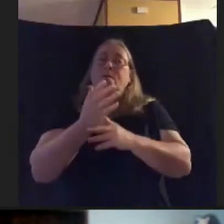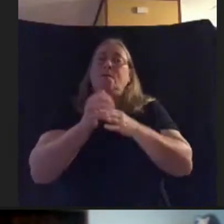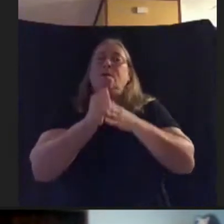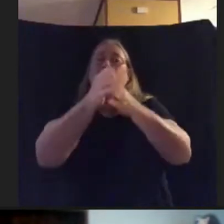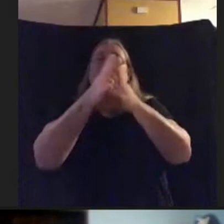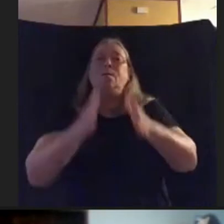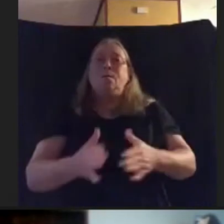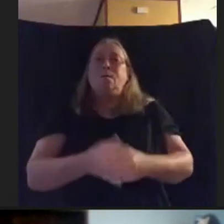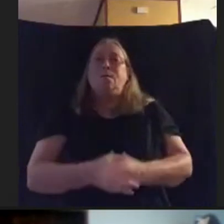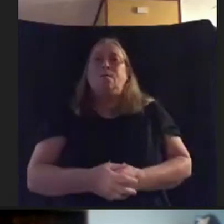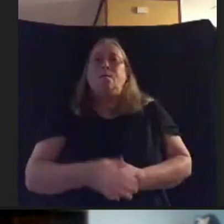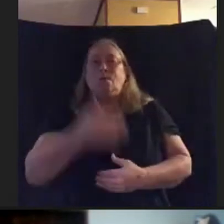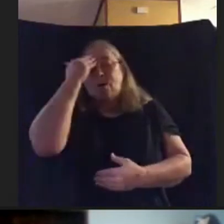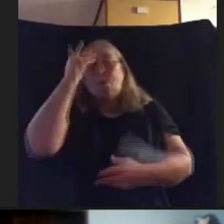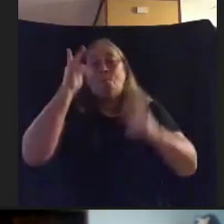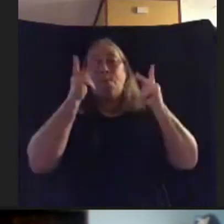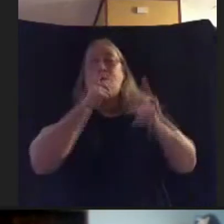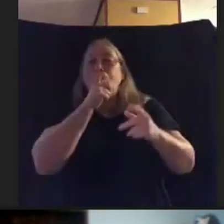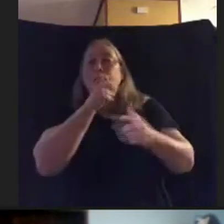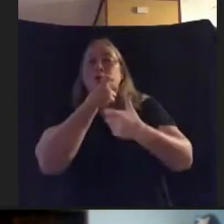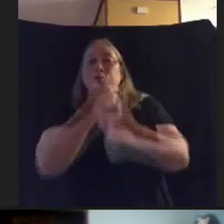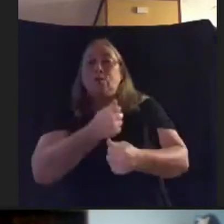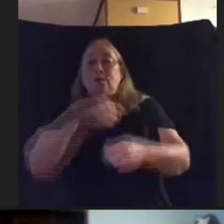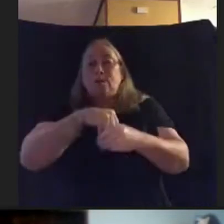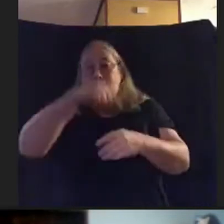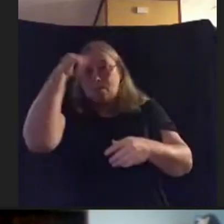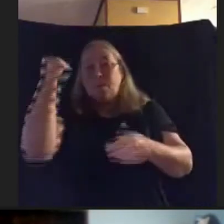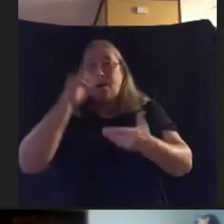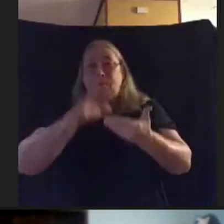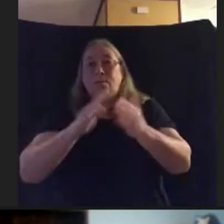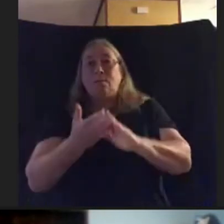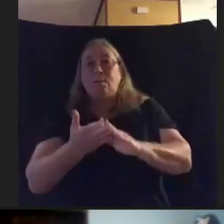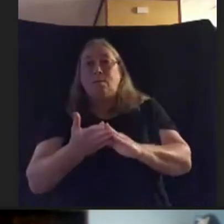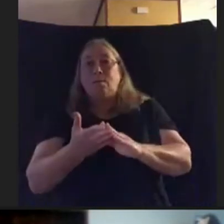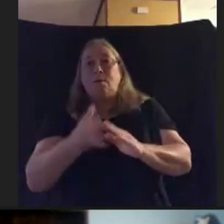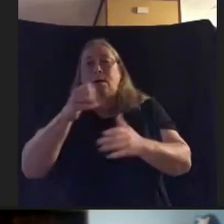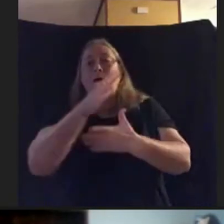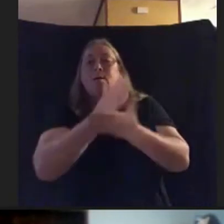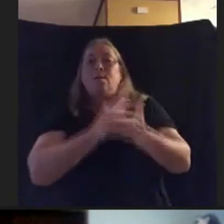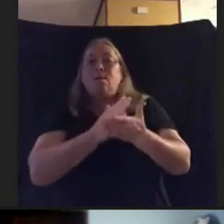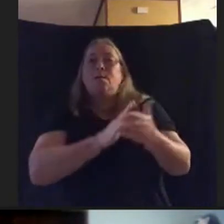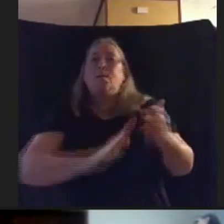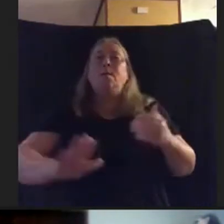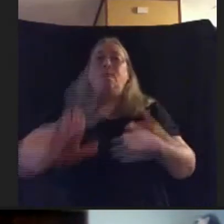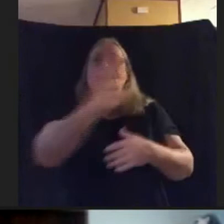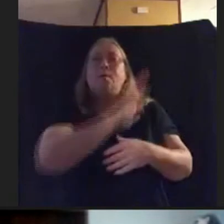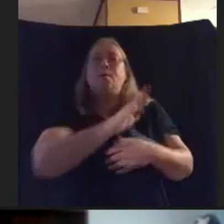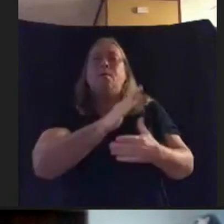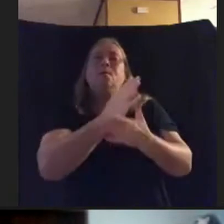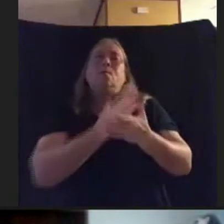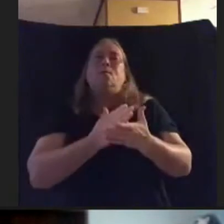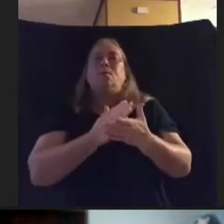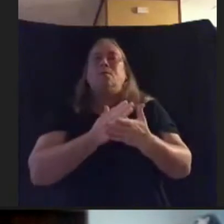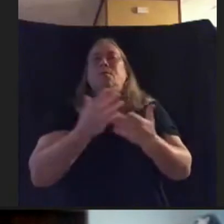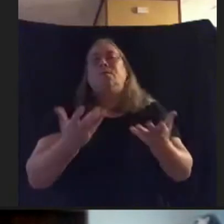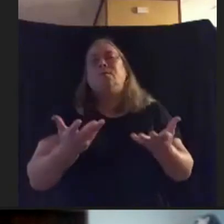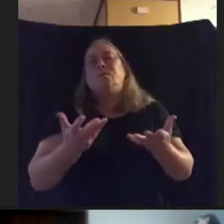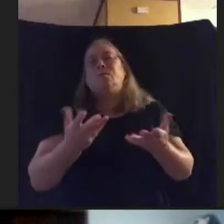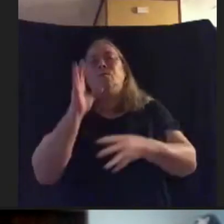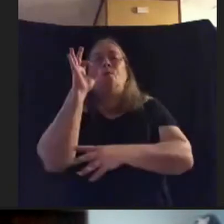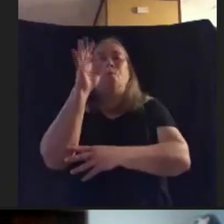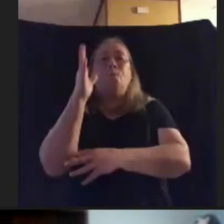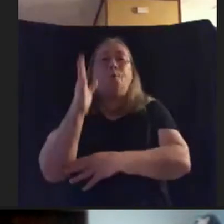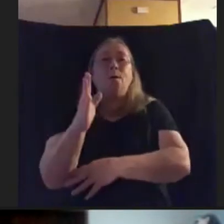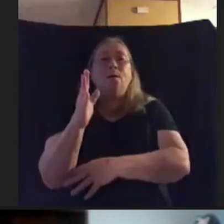we know who do people trust within the Black community, it's going to be some of their political leaders, some of their preachers, right,